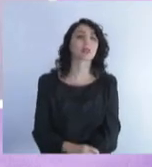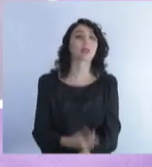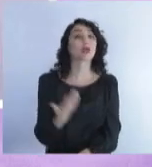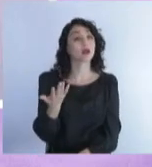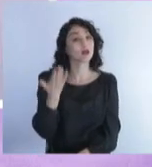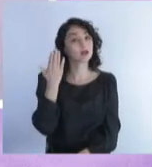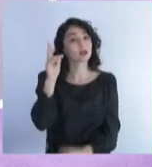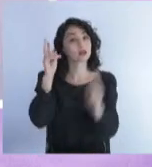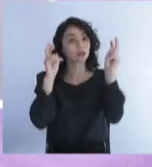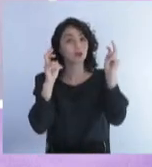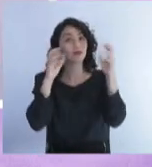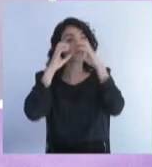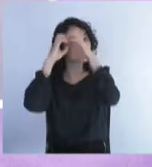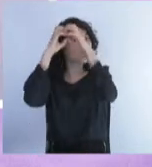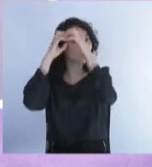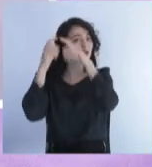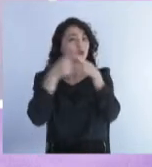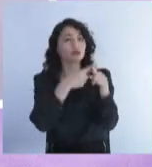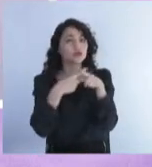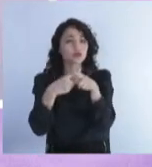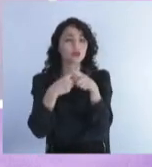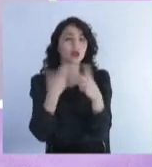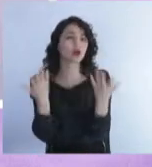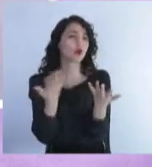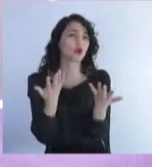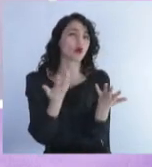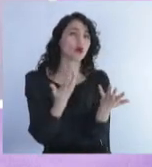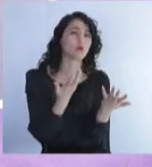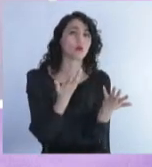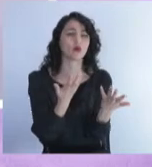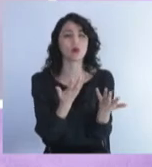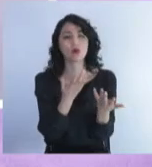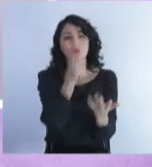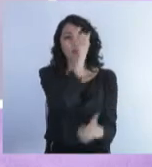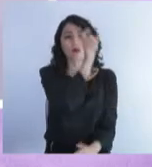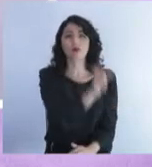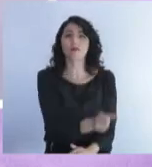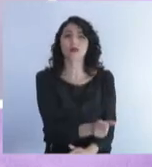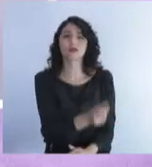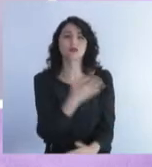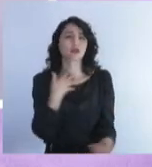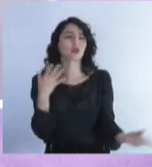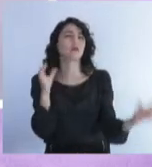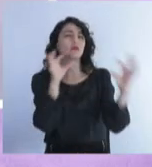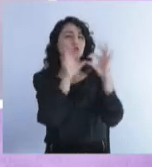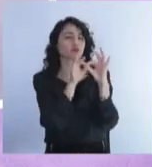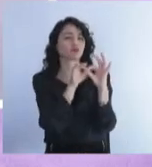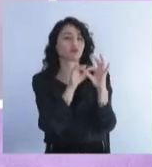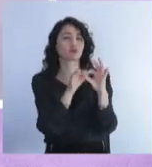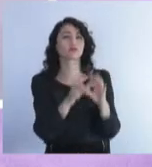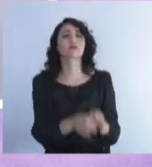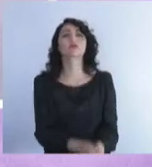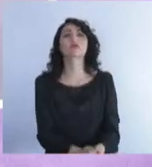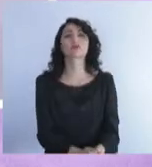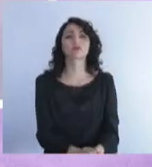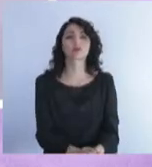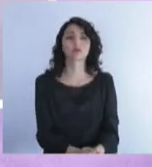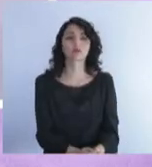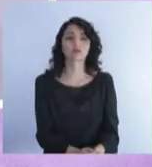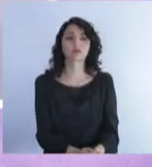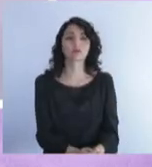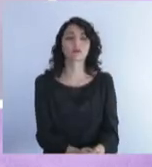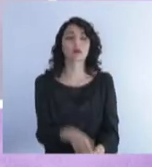social brain. There's a sad fact that the social brain is designed for in-person connection. When we're on